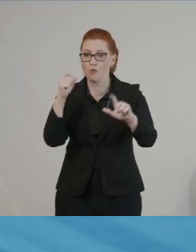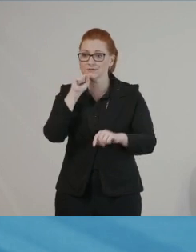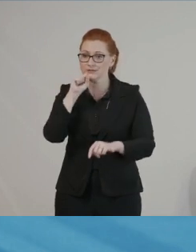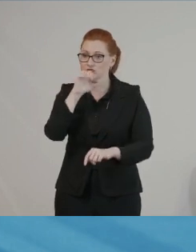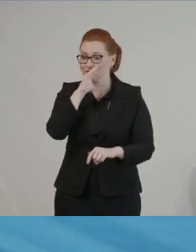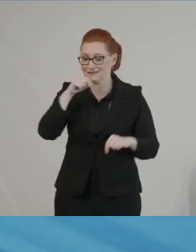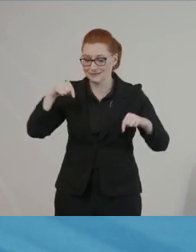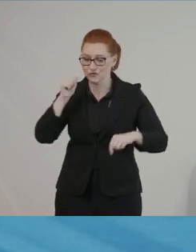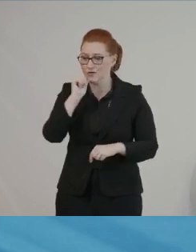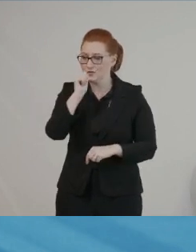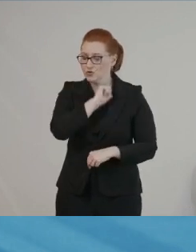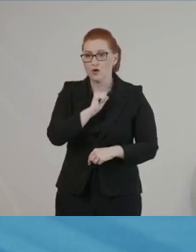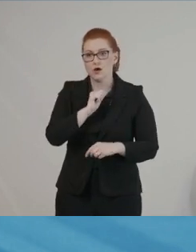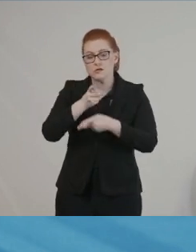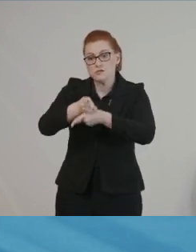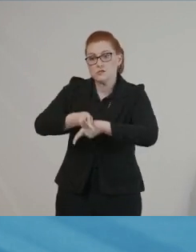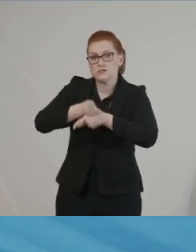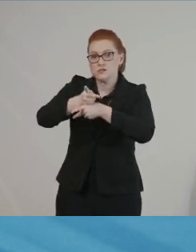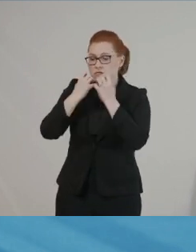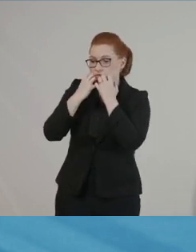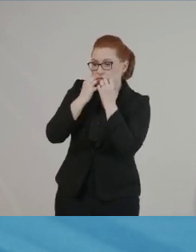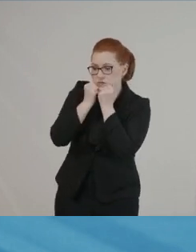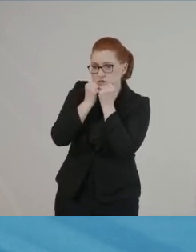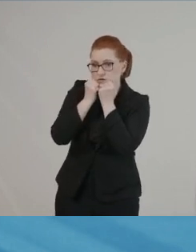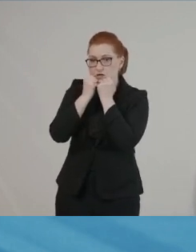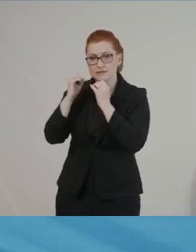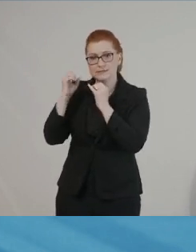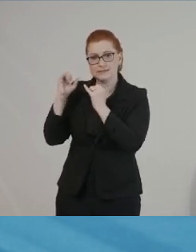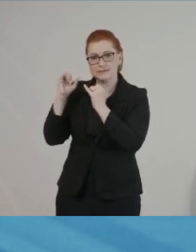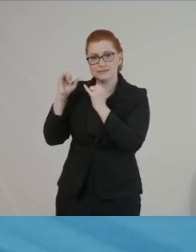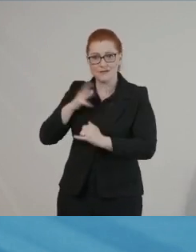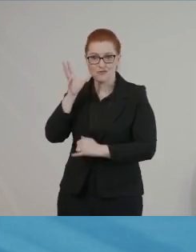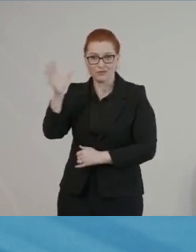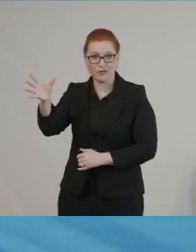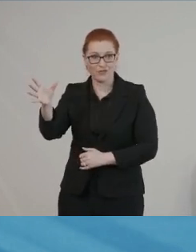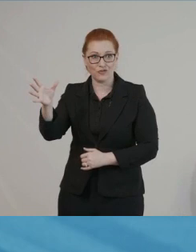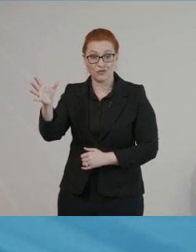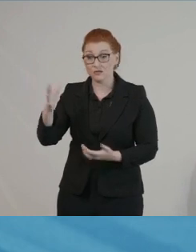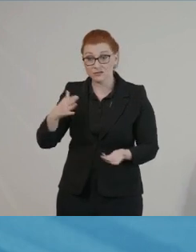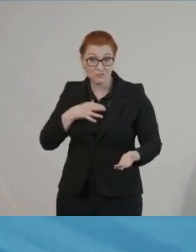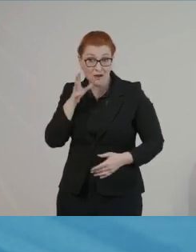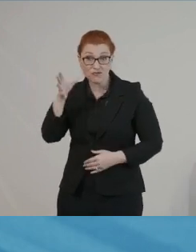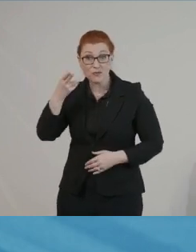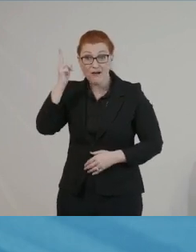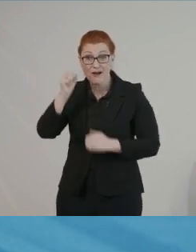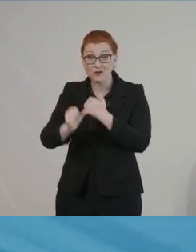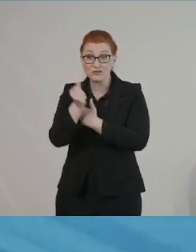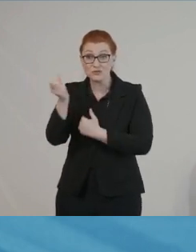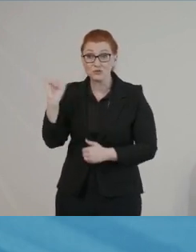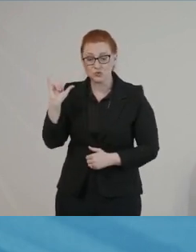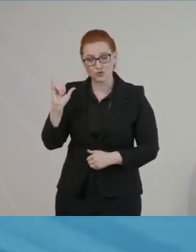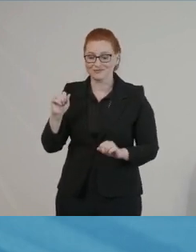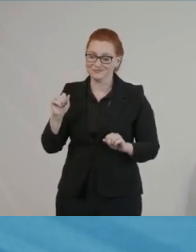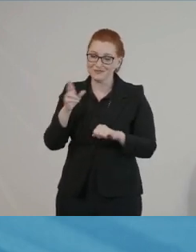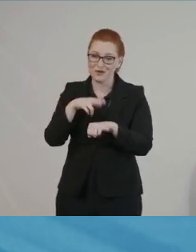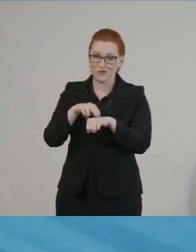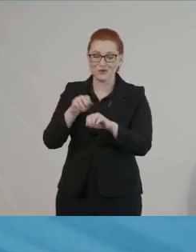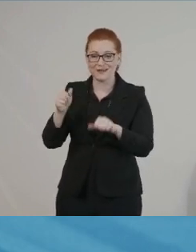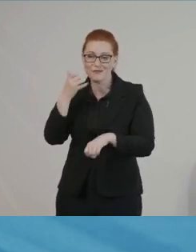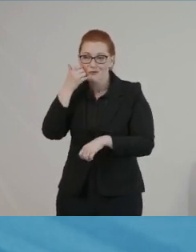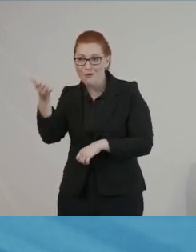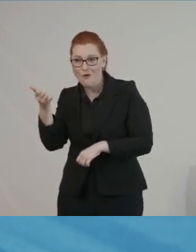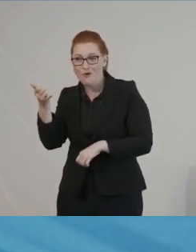and protection that she has, and she has the same, of course, risks. Although I'm able to talk to her on the phone, and